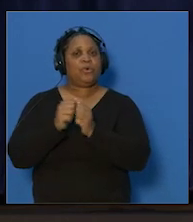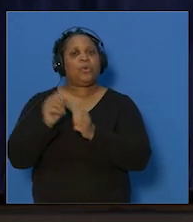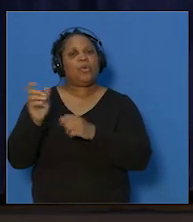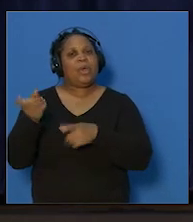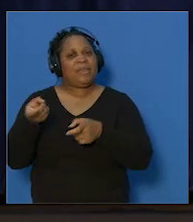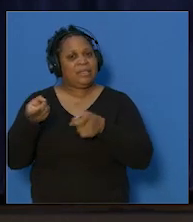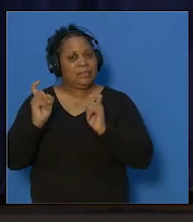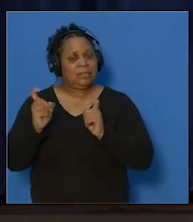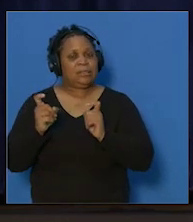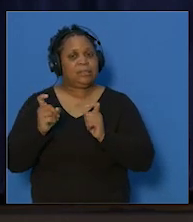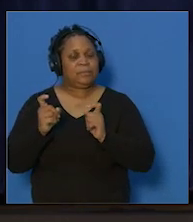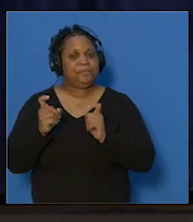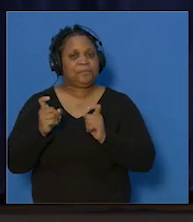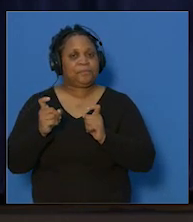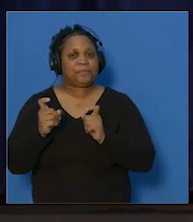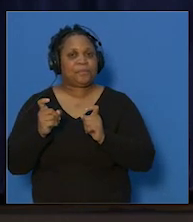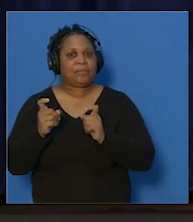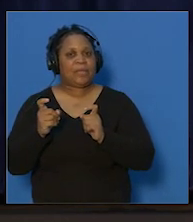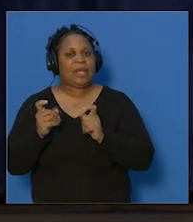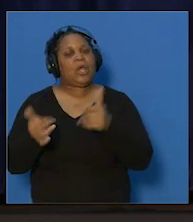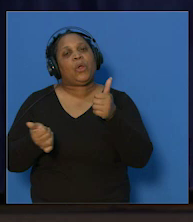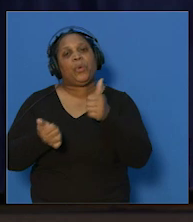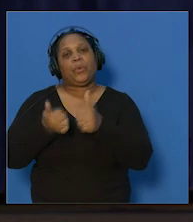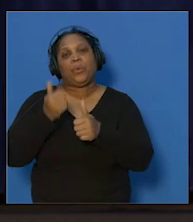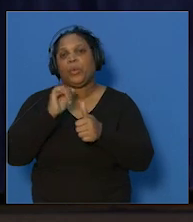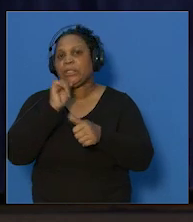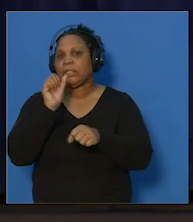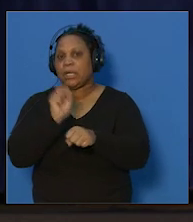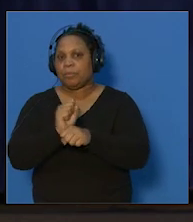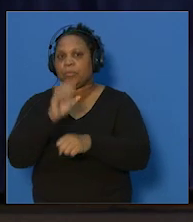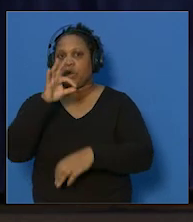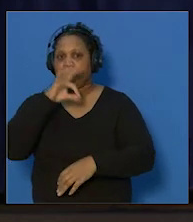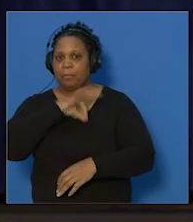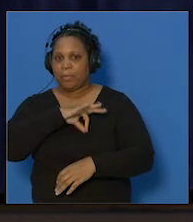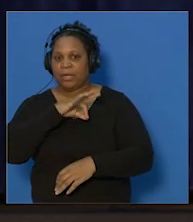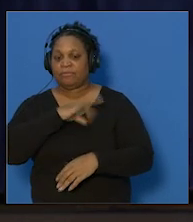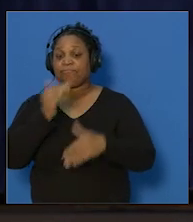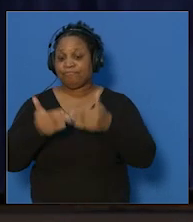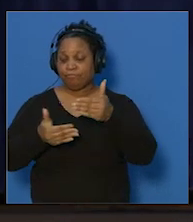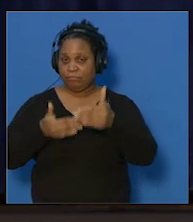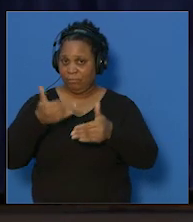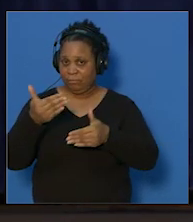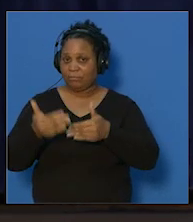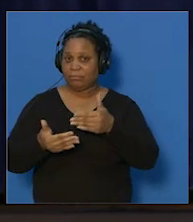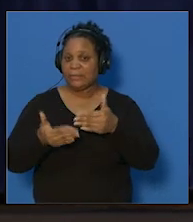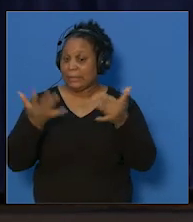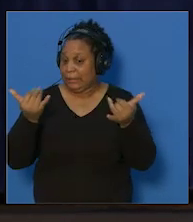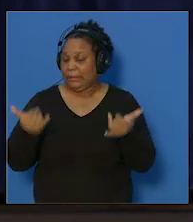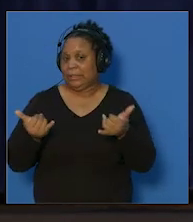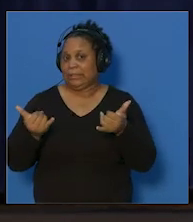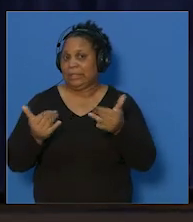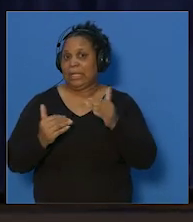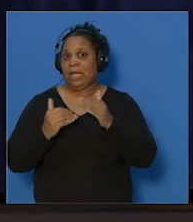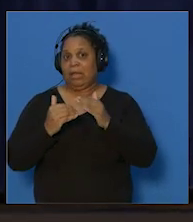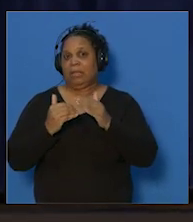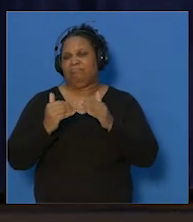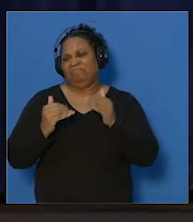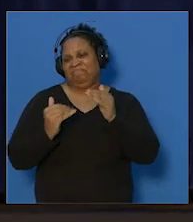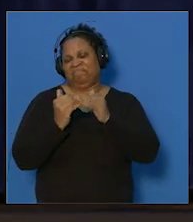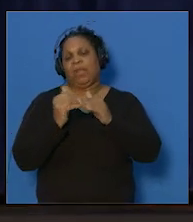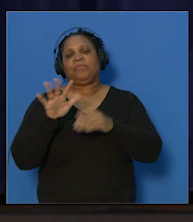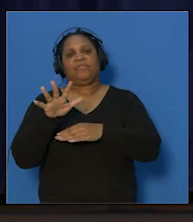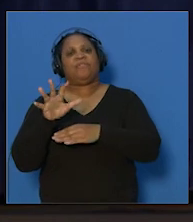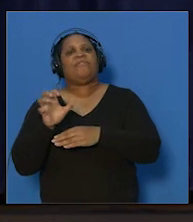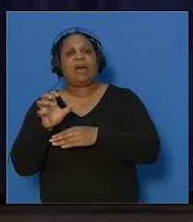expediency in which unemployment benefits have been processed, which to date exceed 5 million,